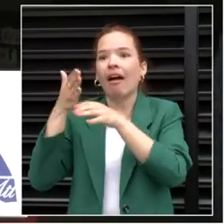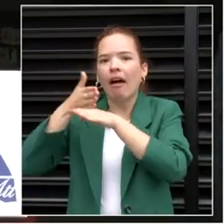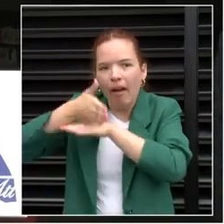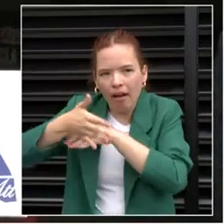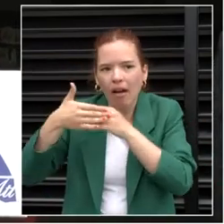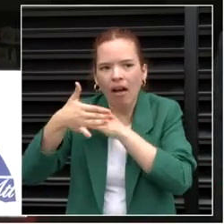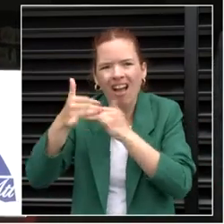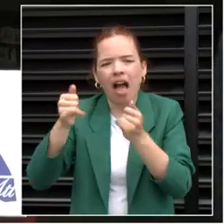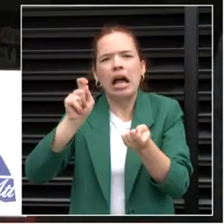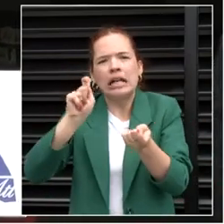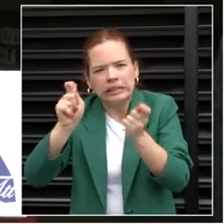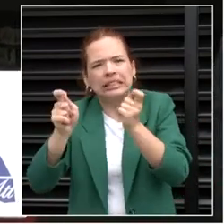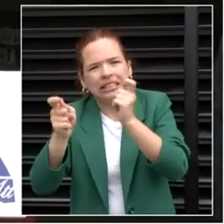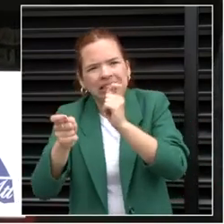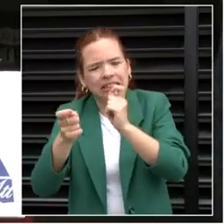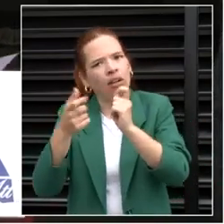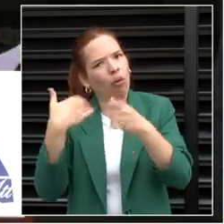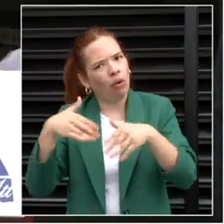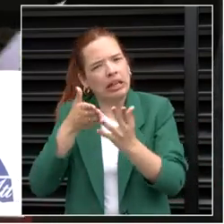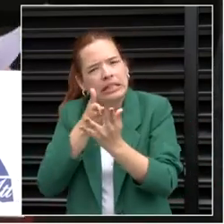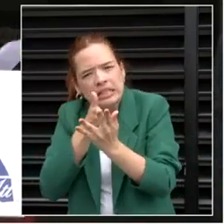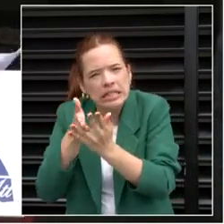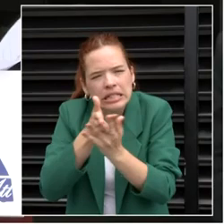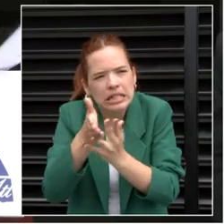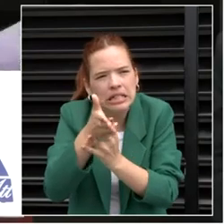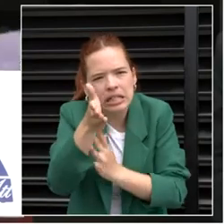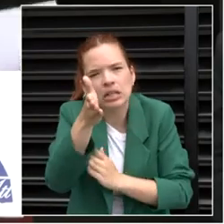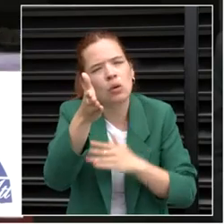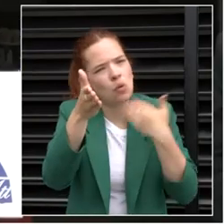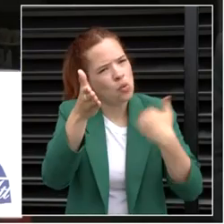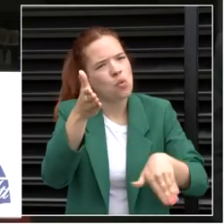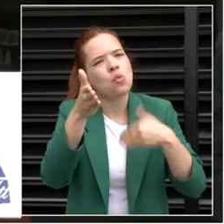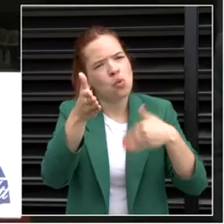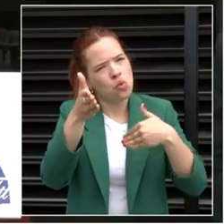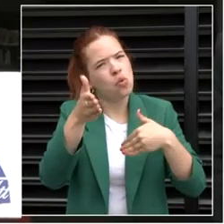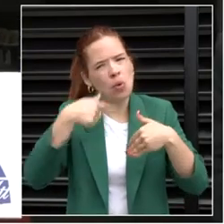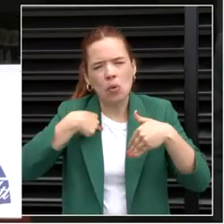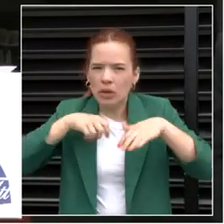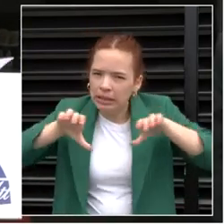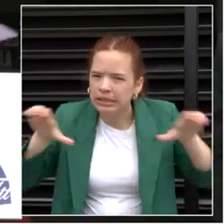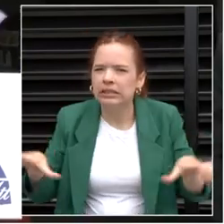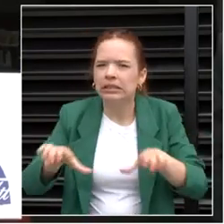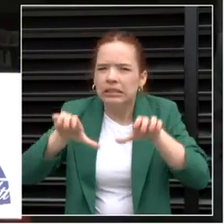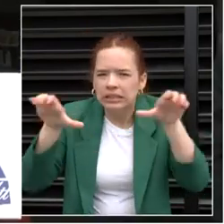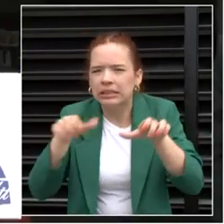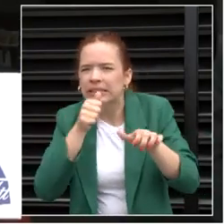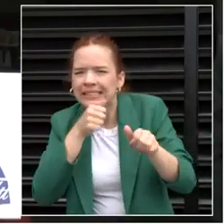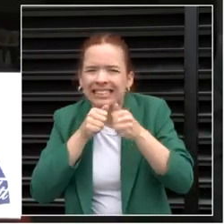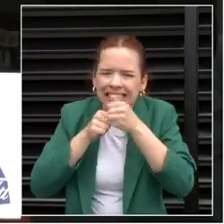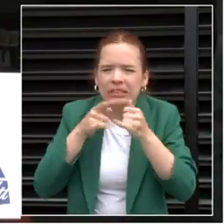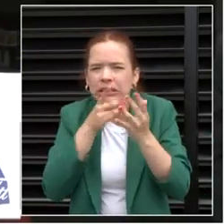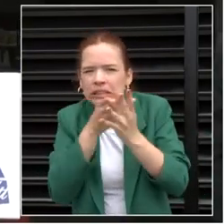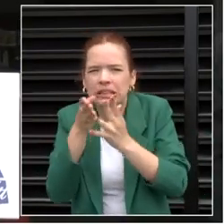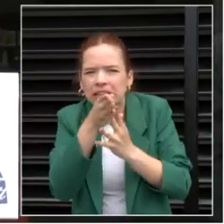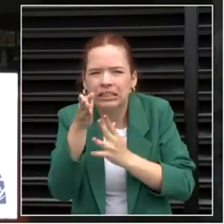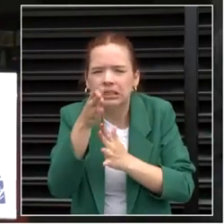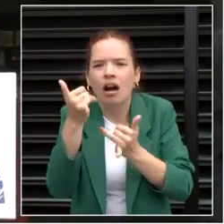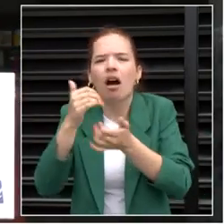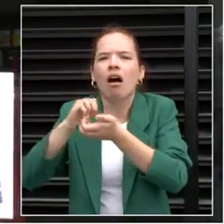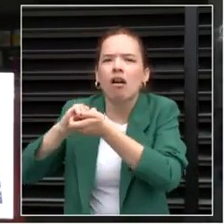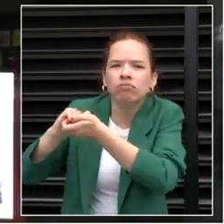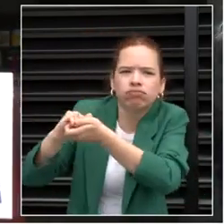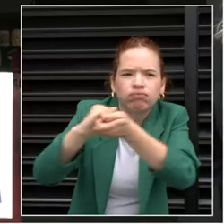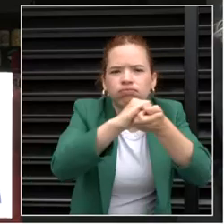And we know for sure that we worked very hard together to bring the music back to Washington, D.C. with